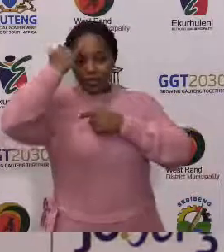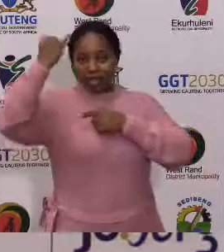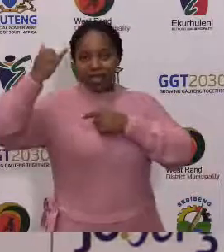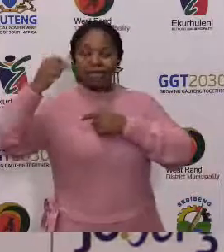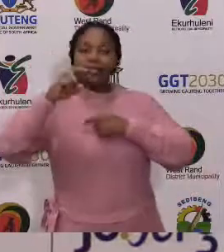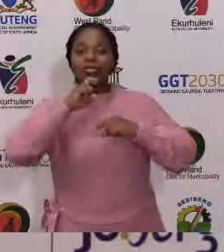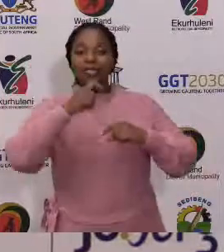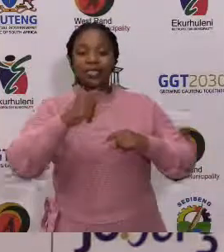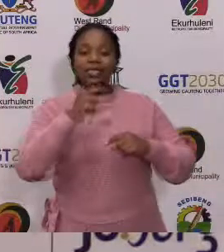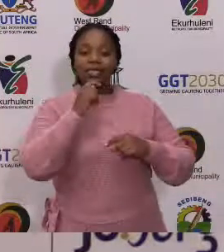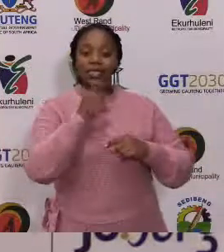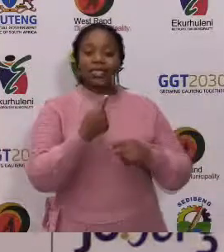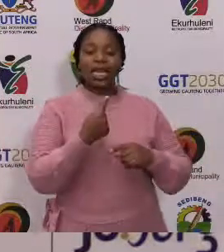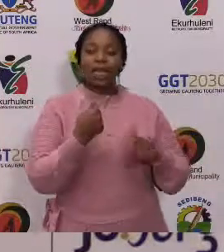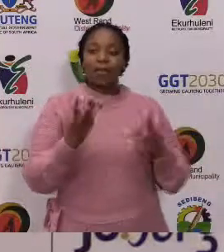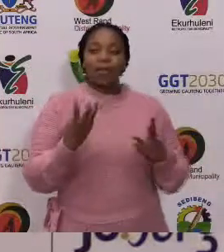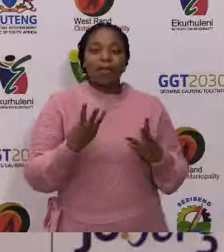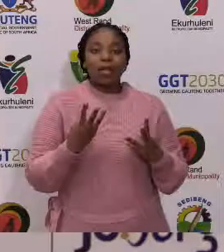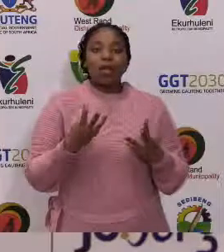pandemic. Every